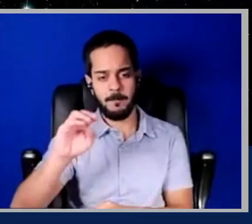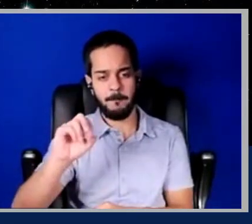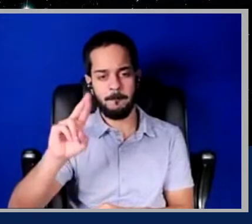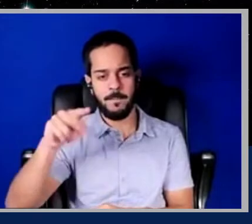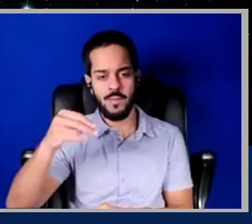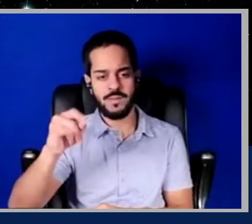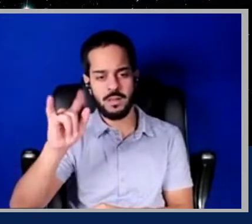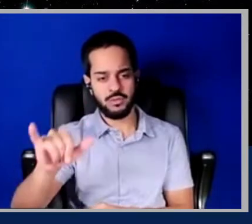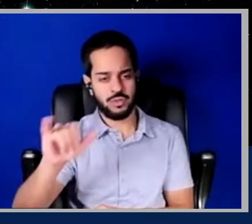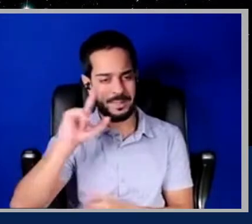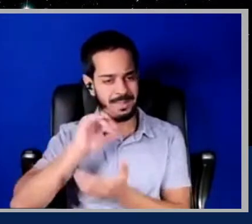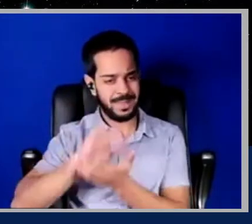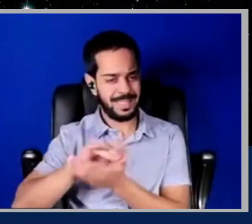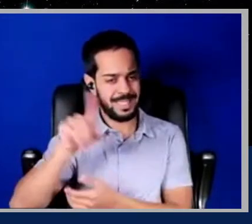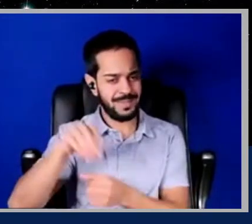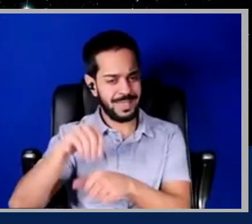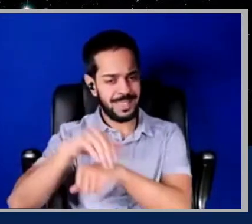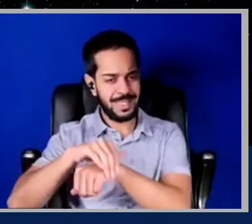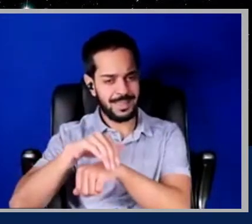England, right?